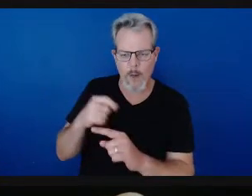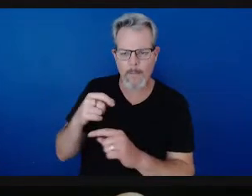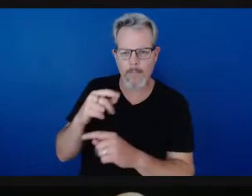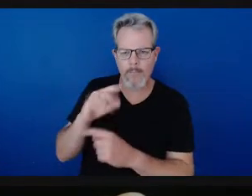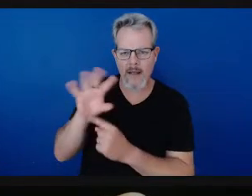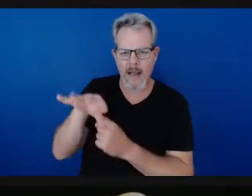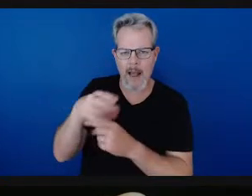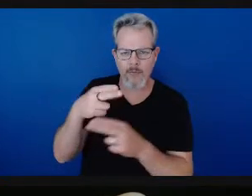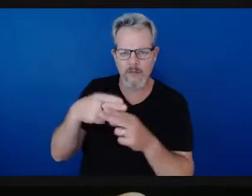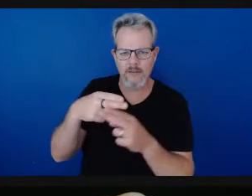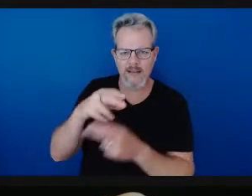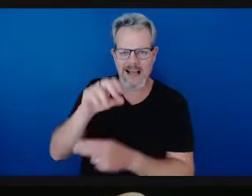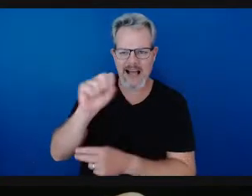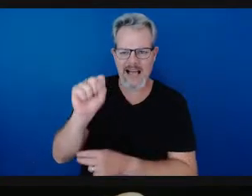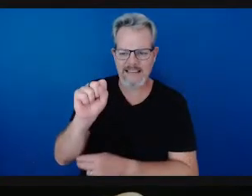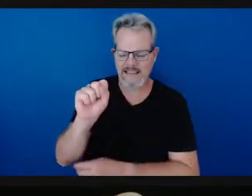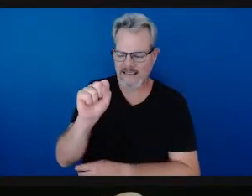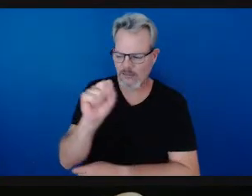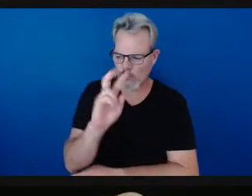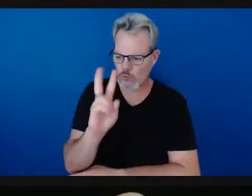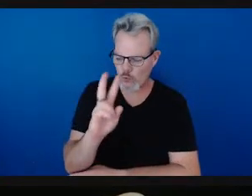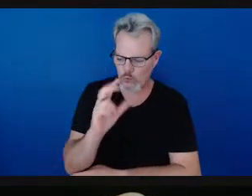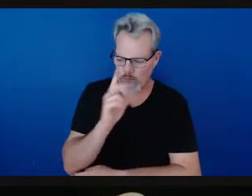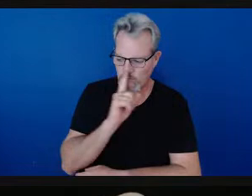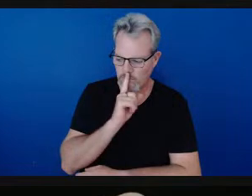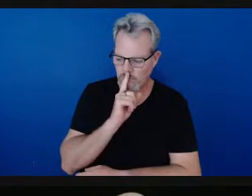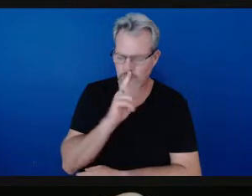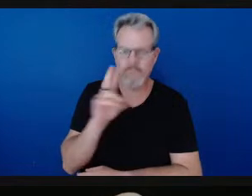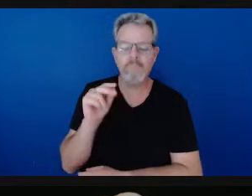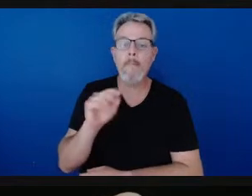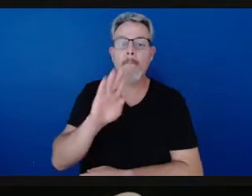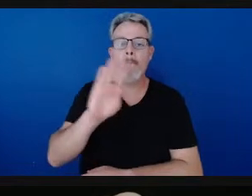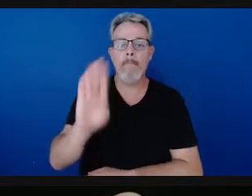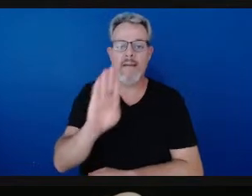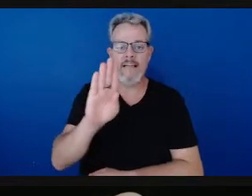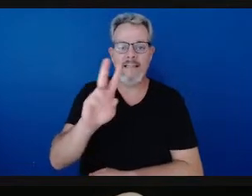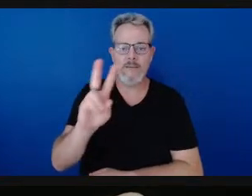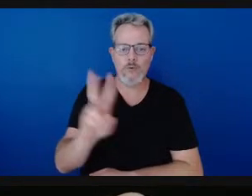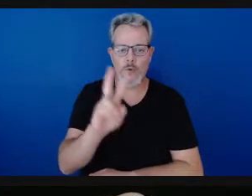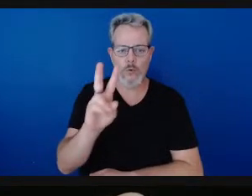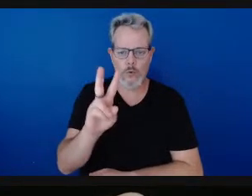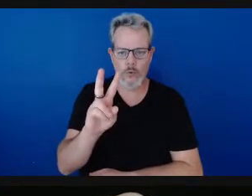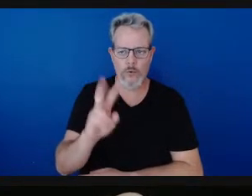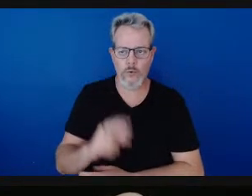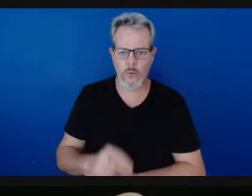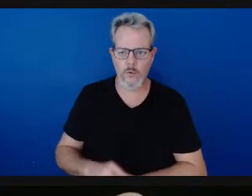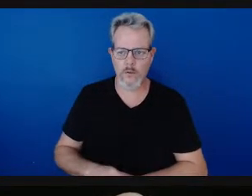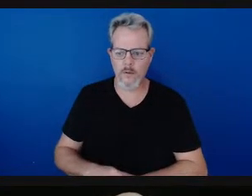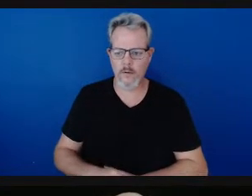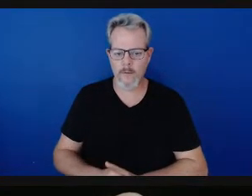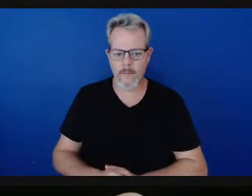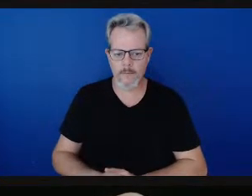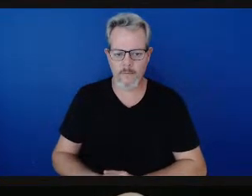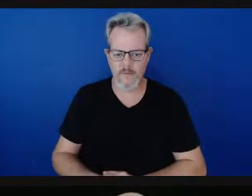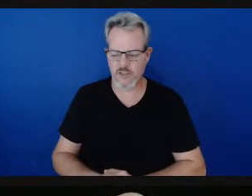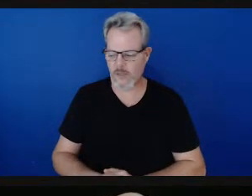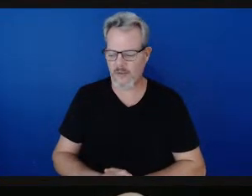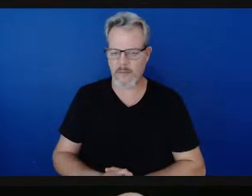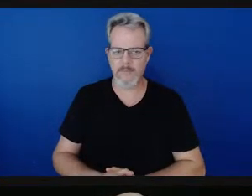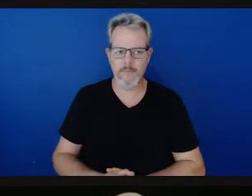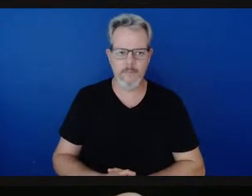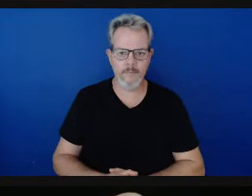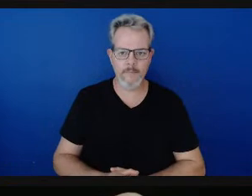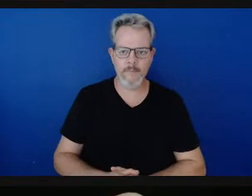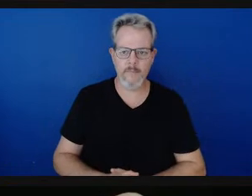S2 camera. No, it's not this is a new one. It's the B2 camera, right? This new camera that's been put on a lip. And so you see